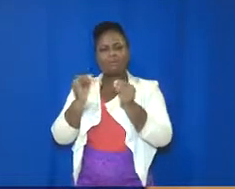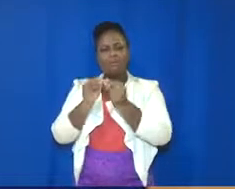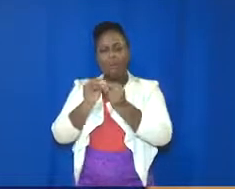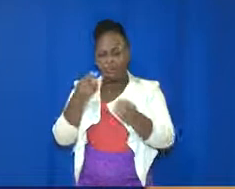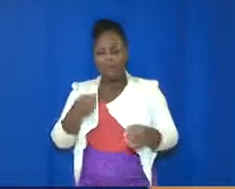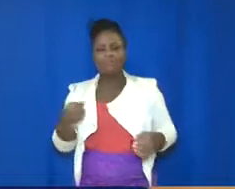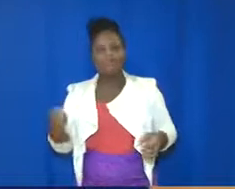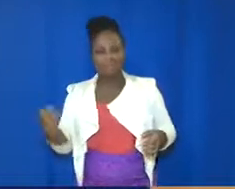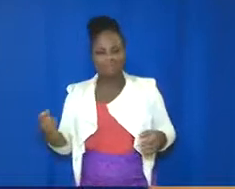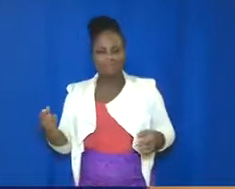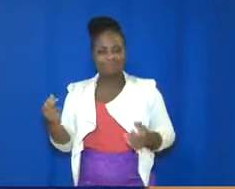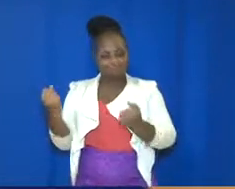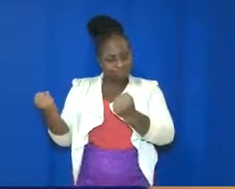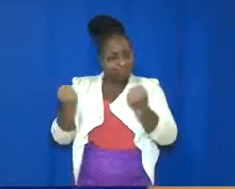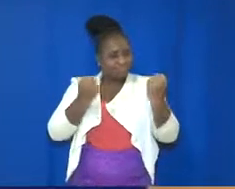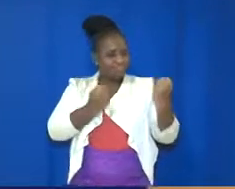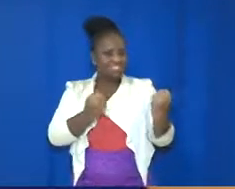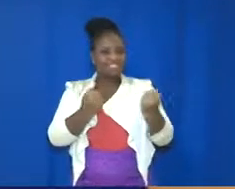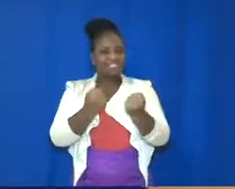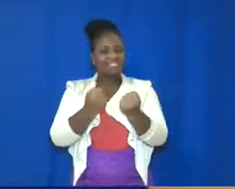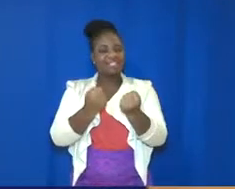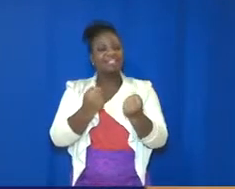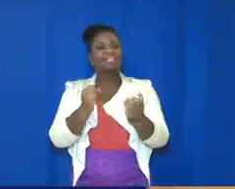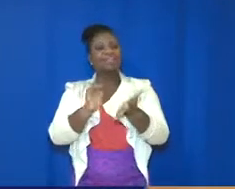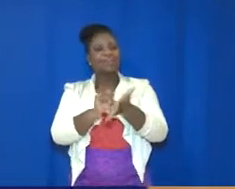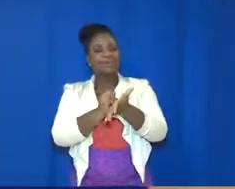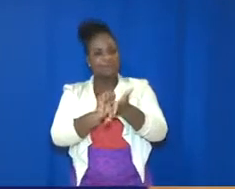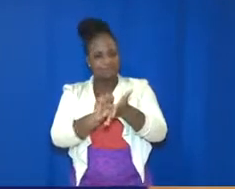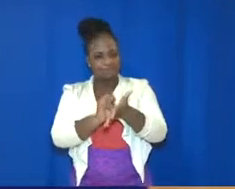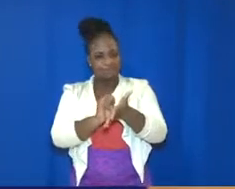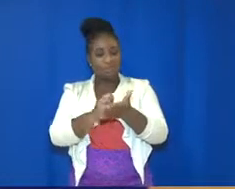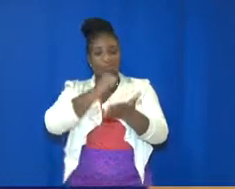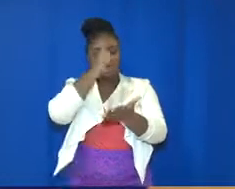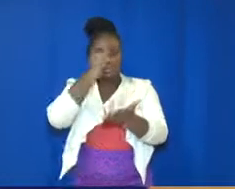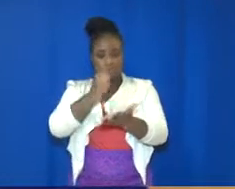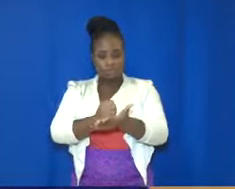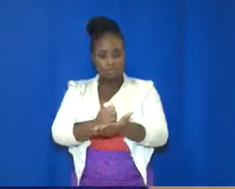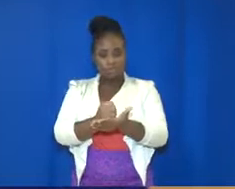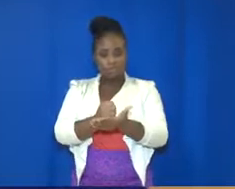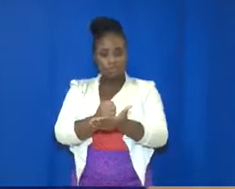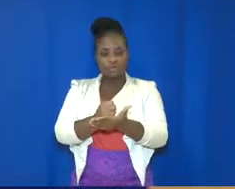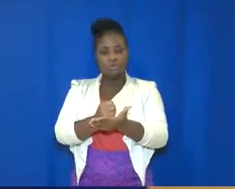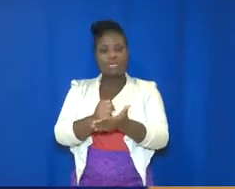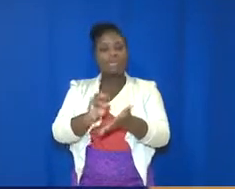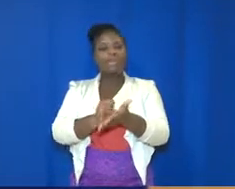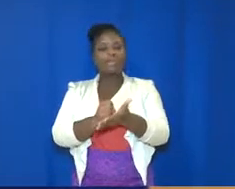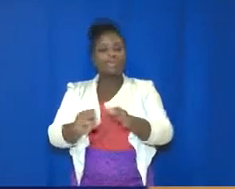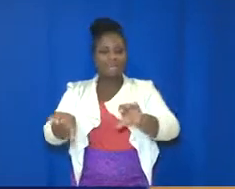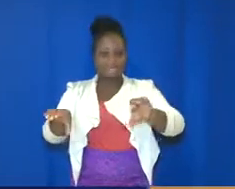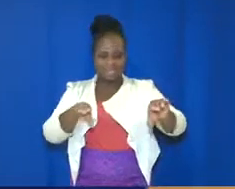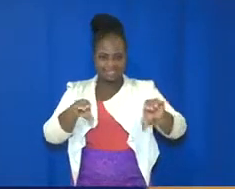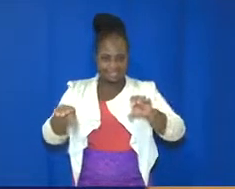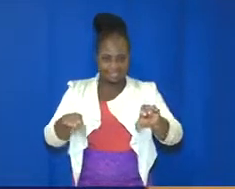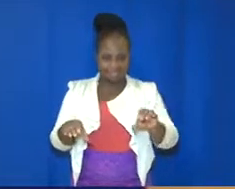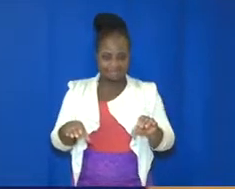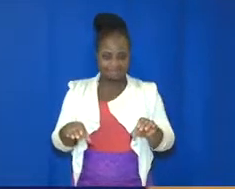finding more resources to strengthen the productive sectors of the economy to ensure sustained economic